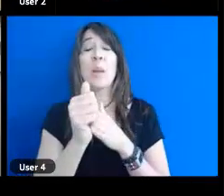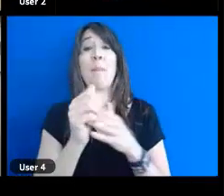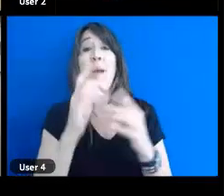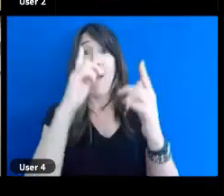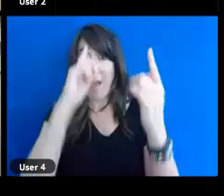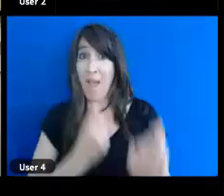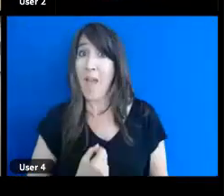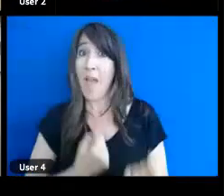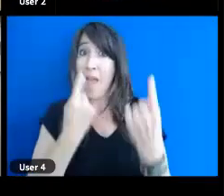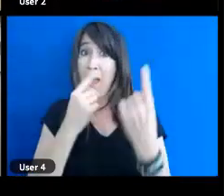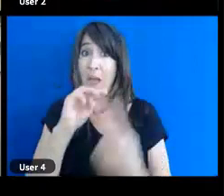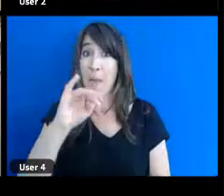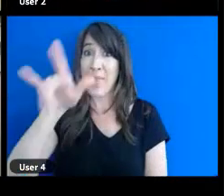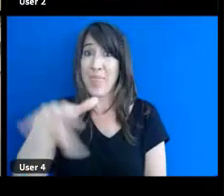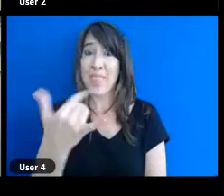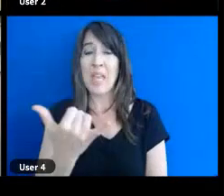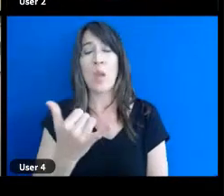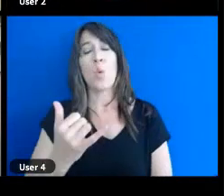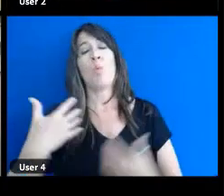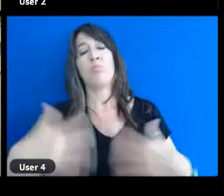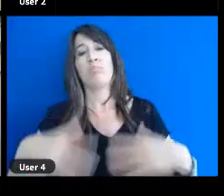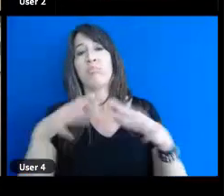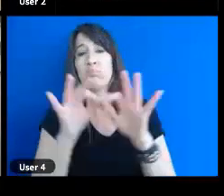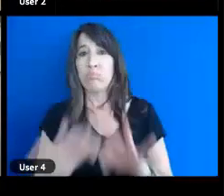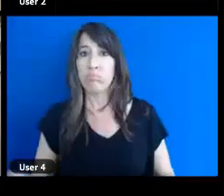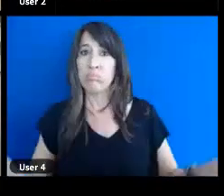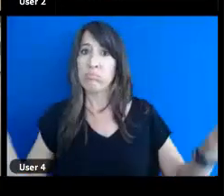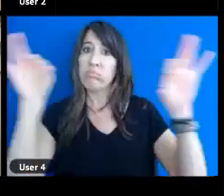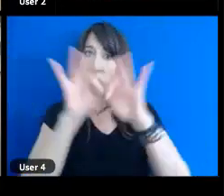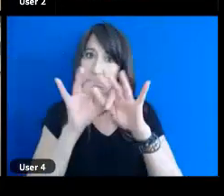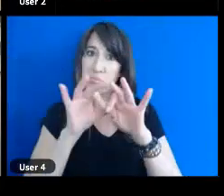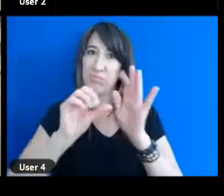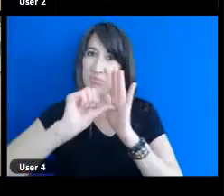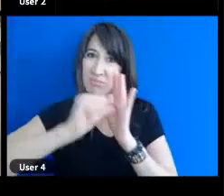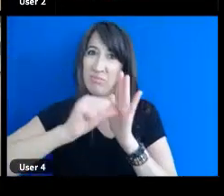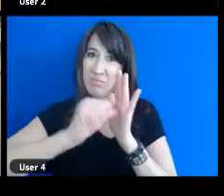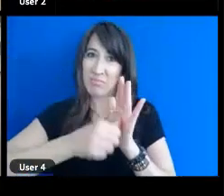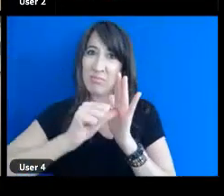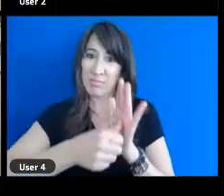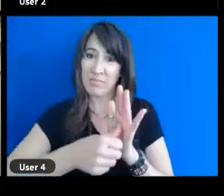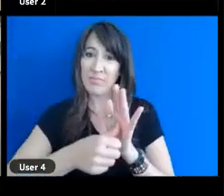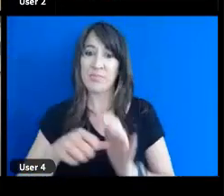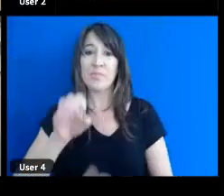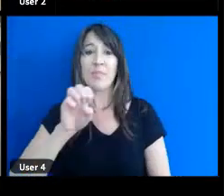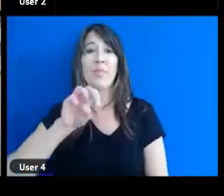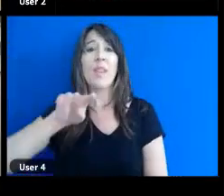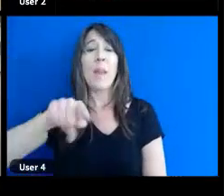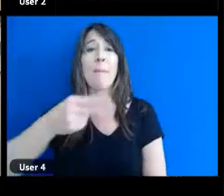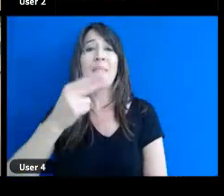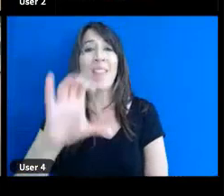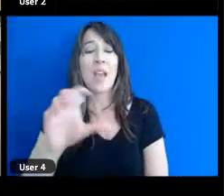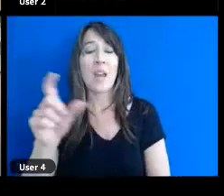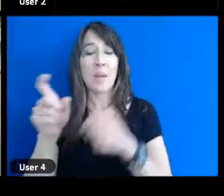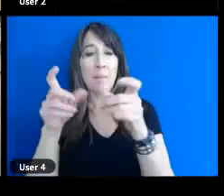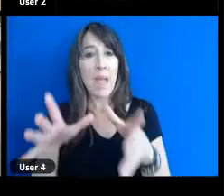inclusive leadership is, we know that empathy is actually a superpower. So I really can't underline that